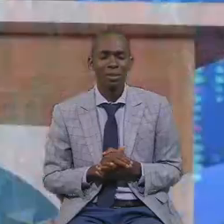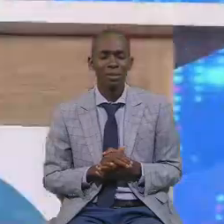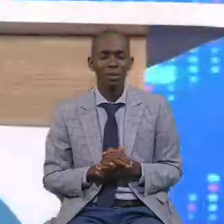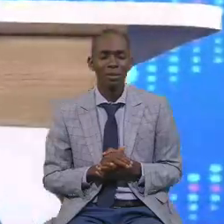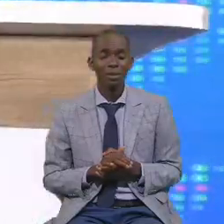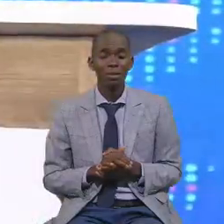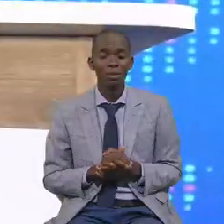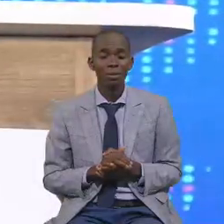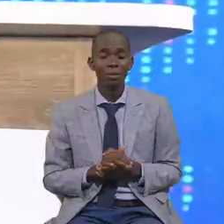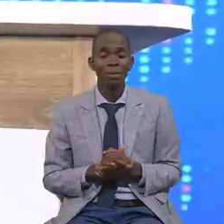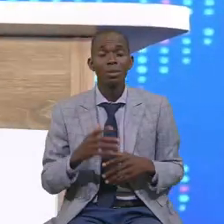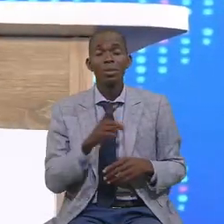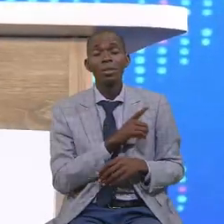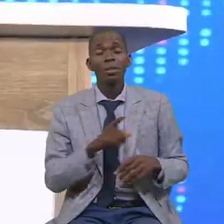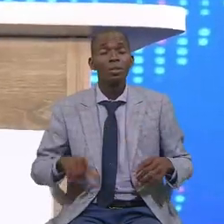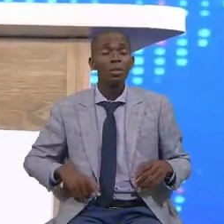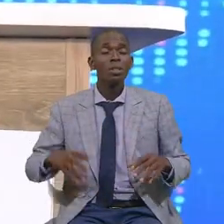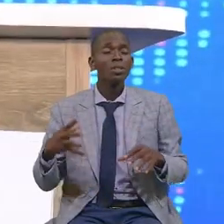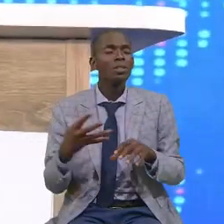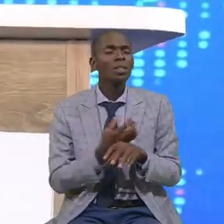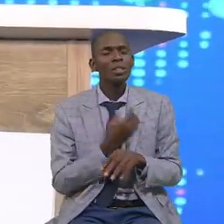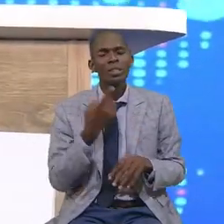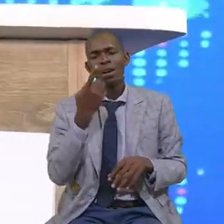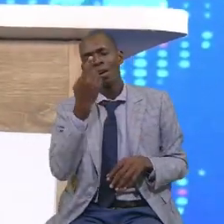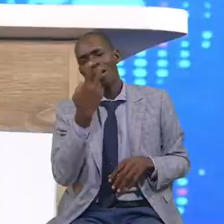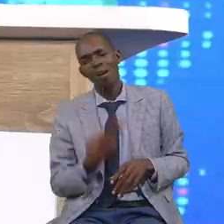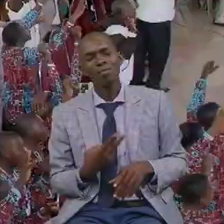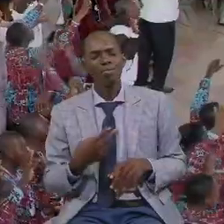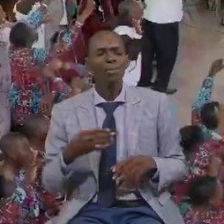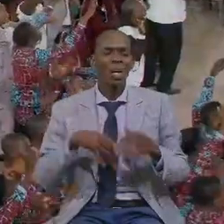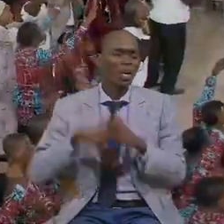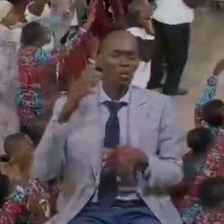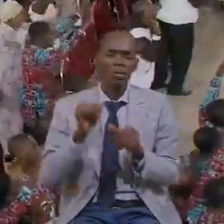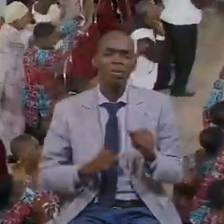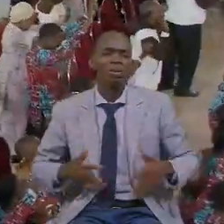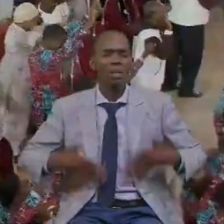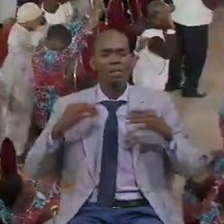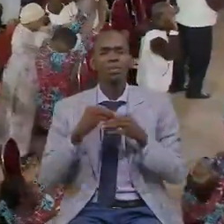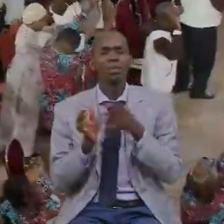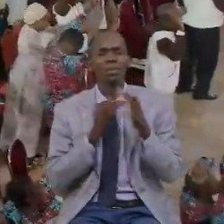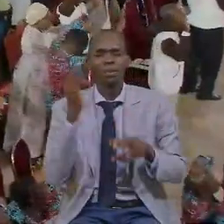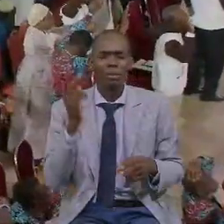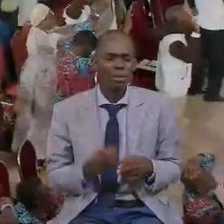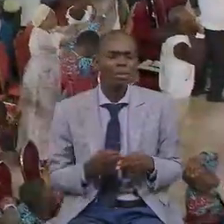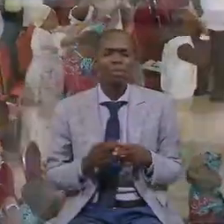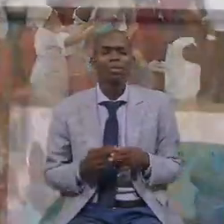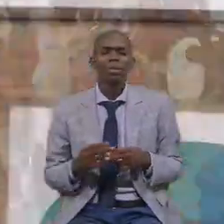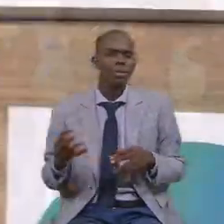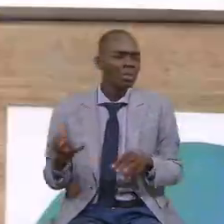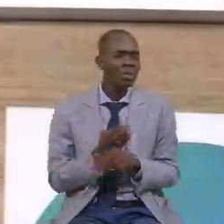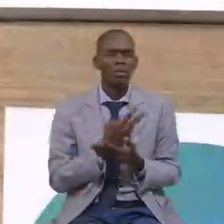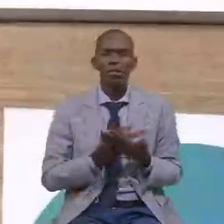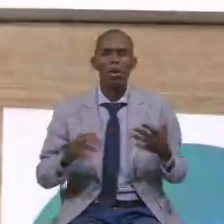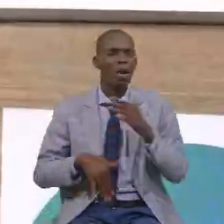Lord, take mediocrity away from everyone. Failure away from